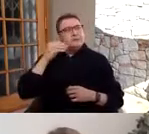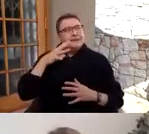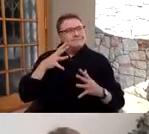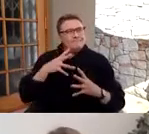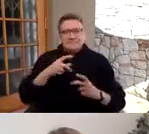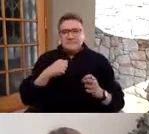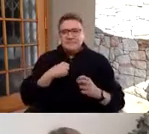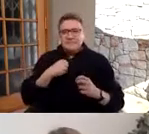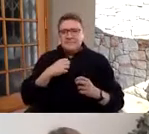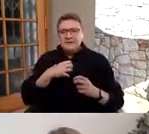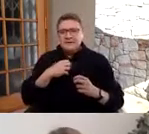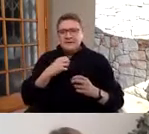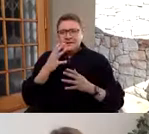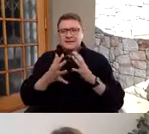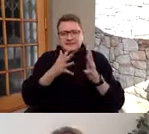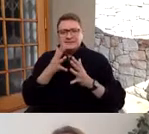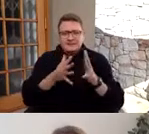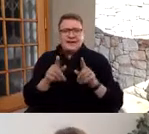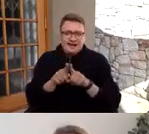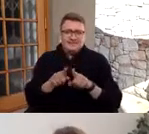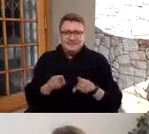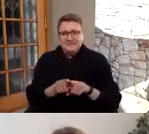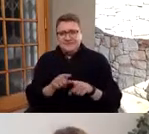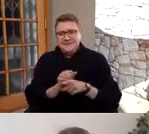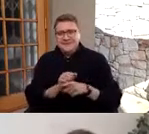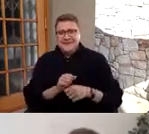do that as well, and to greet.